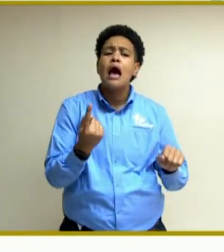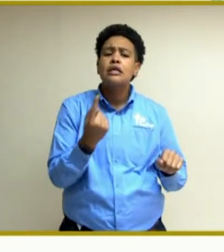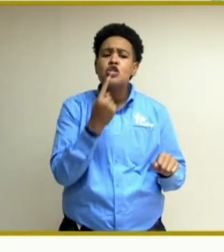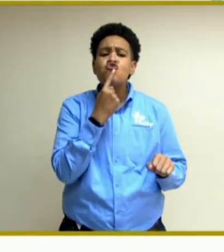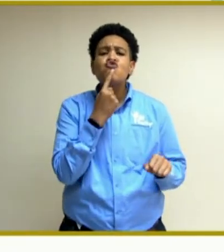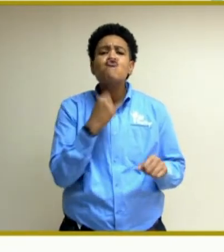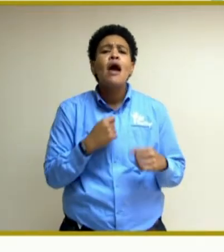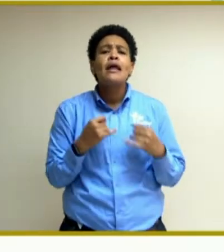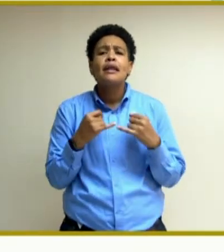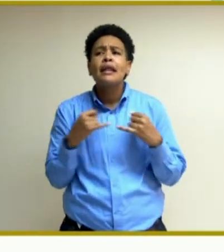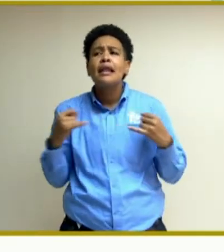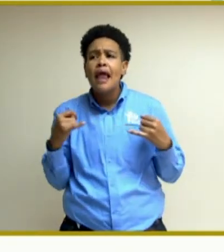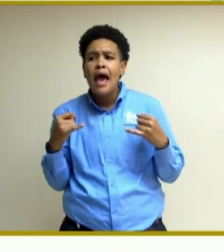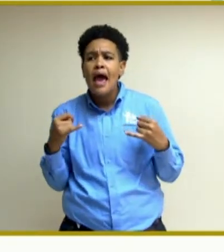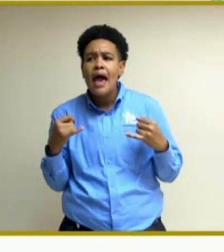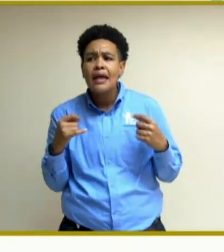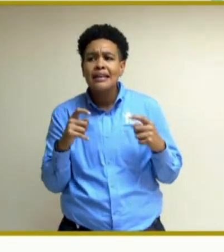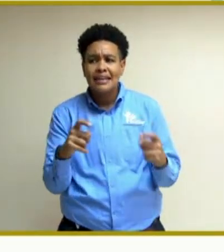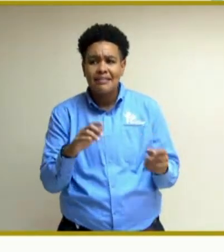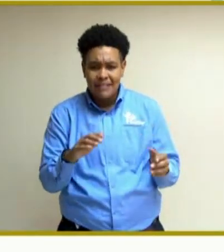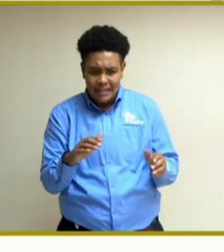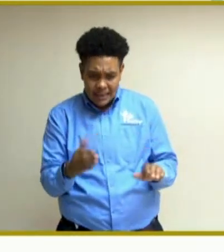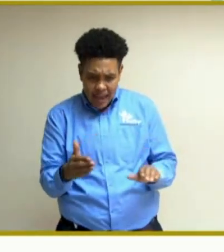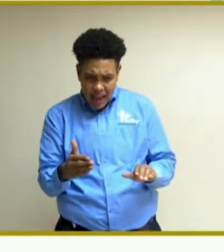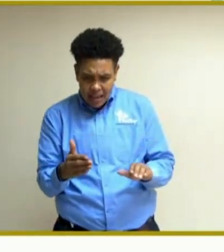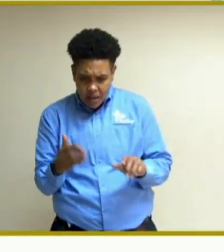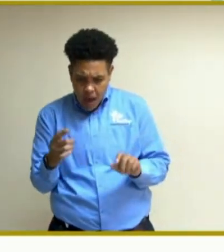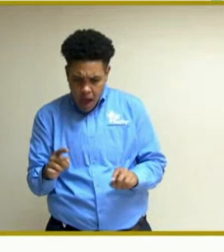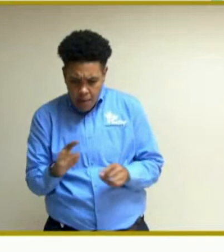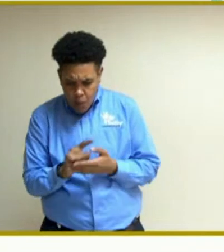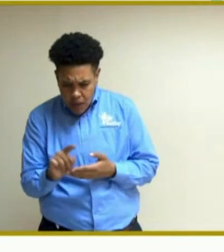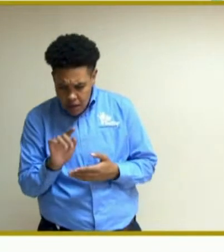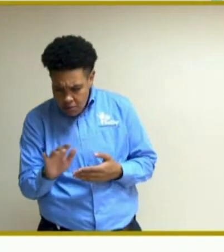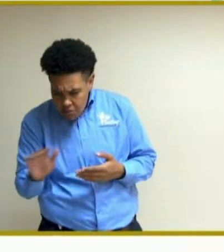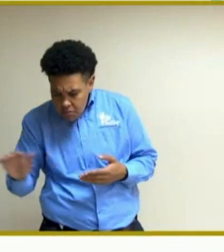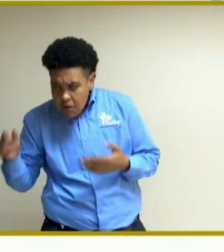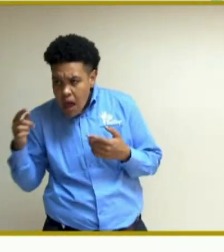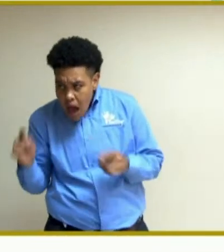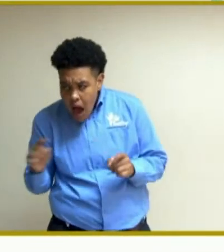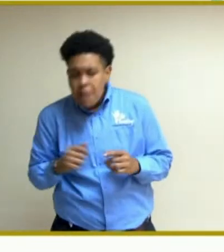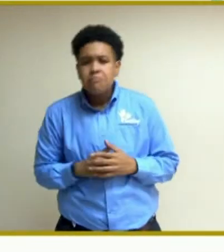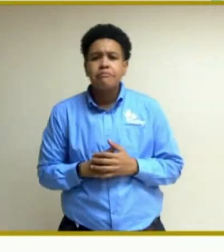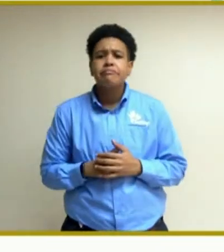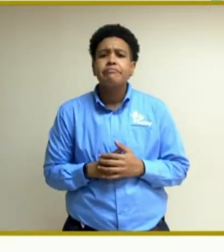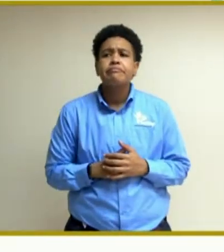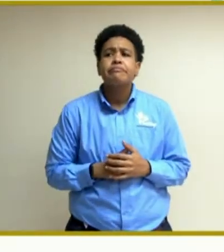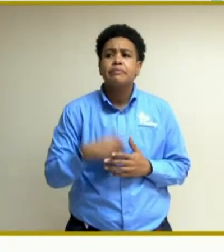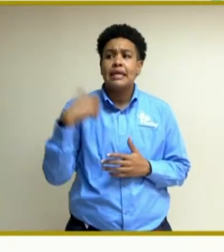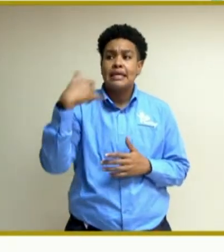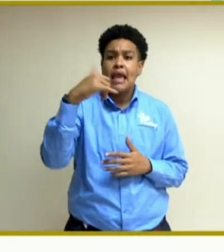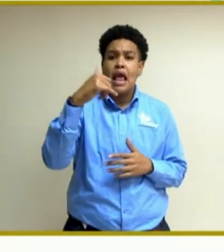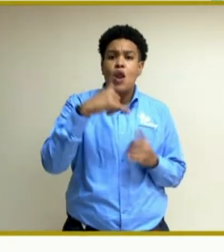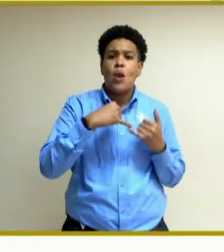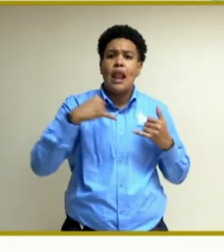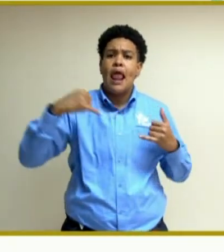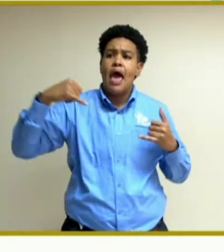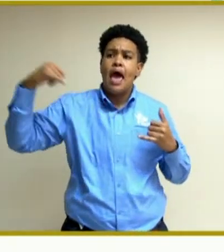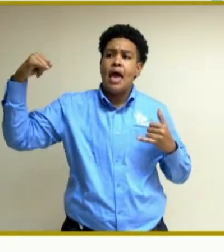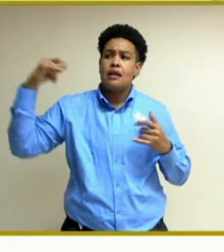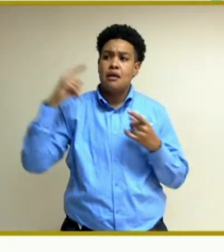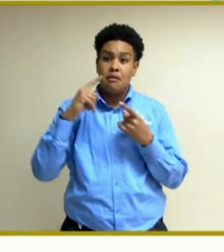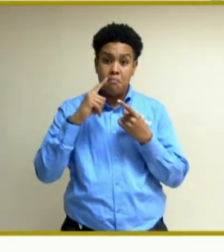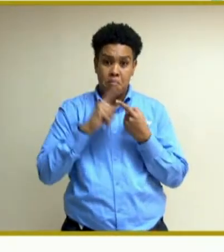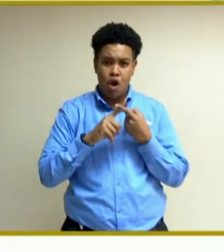line gives the deaths by week of occurrence. The yellow line gives you the